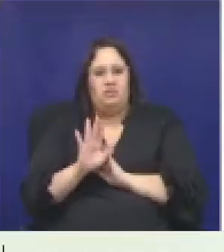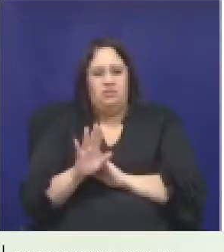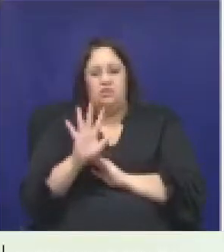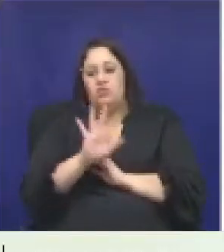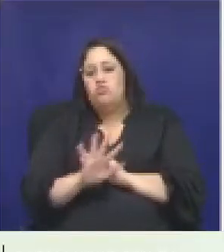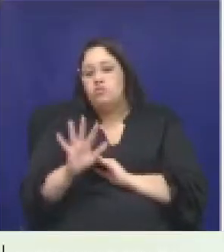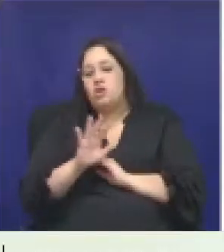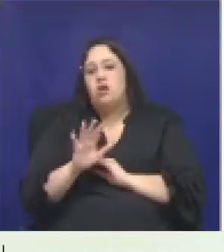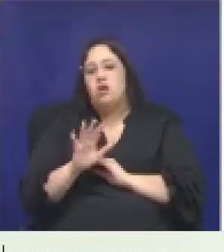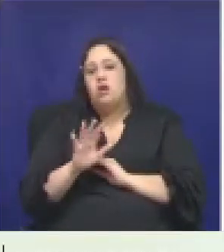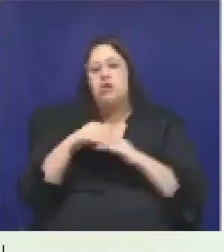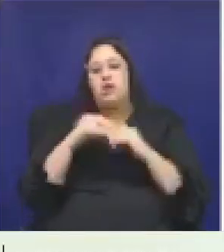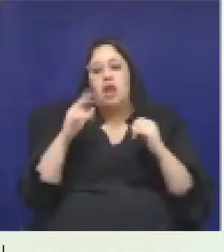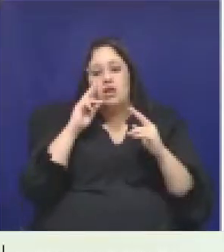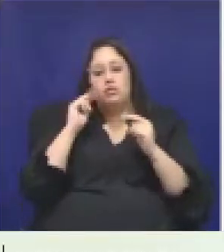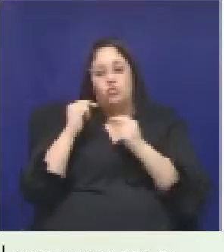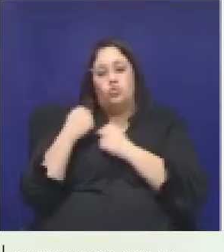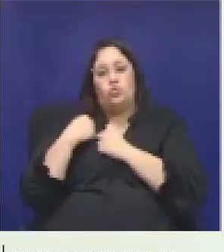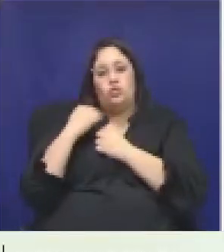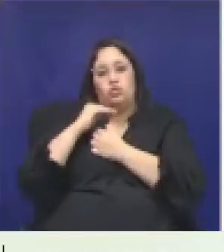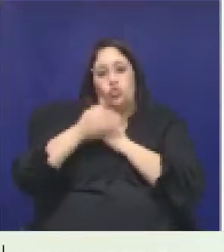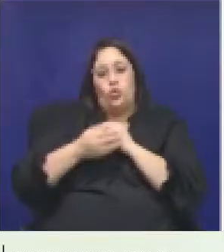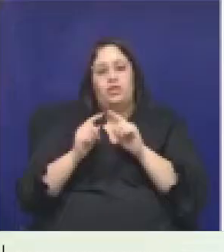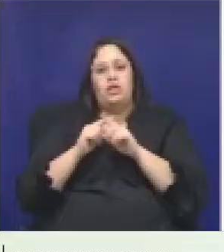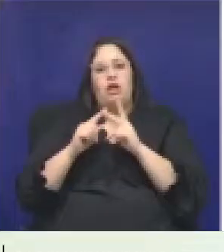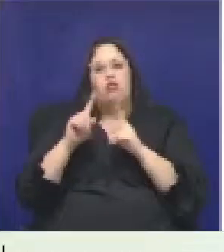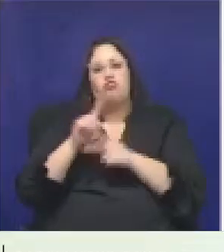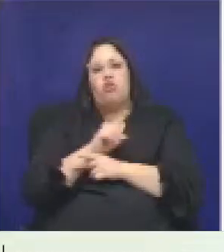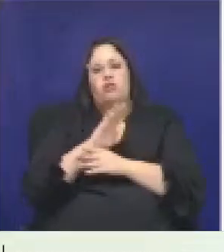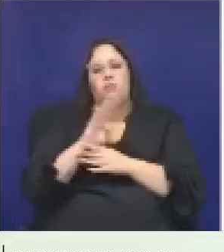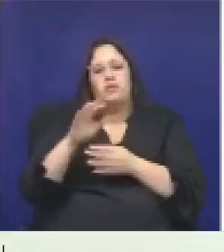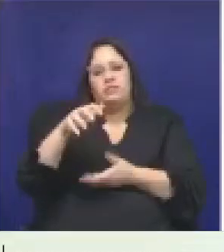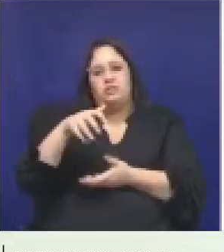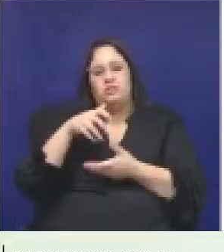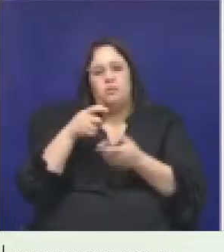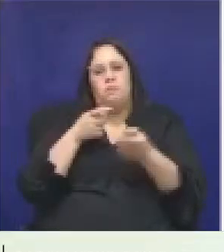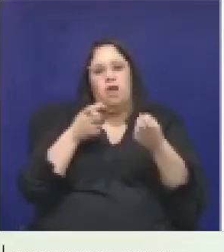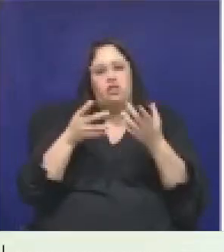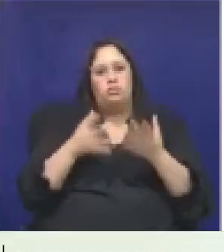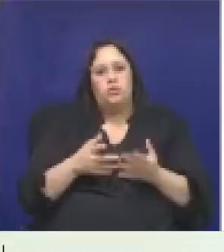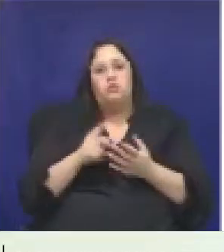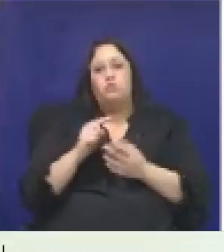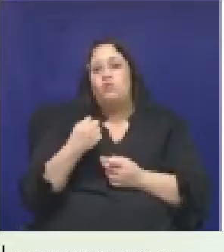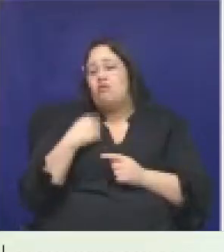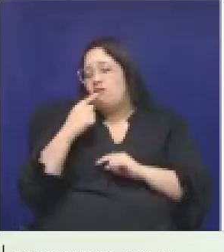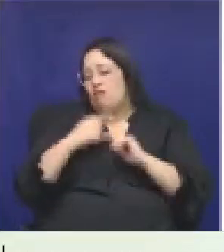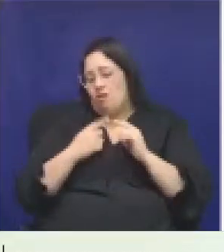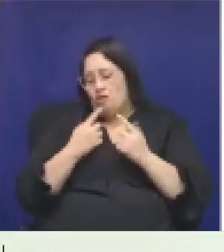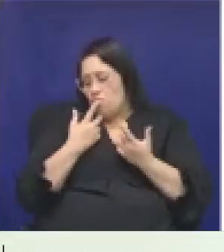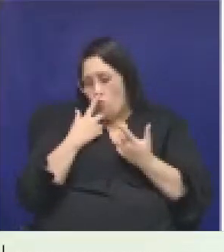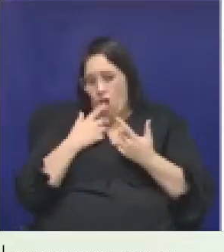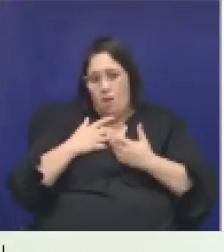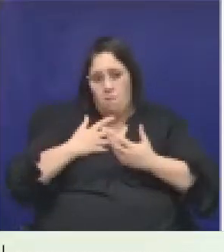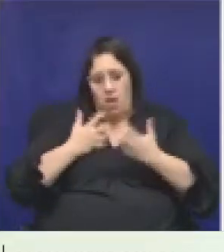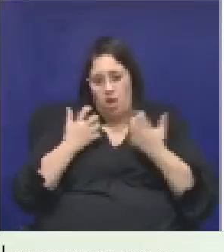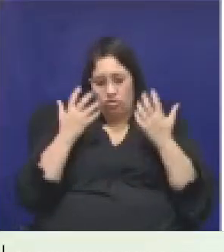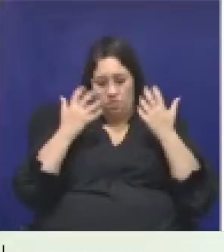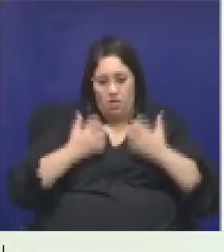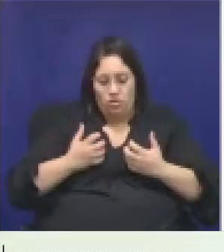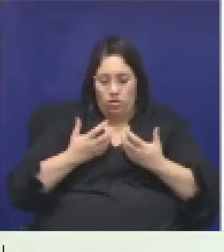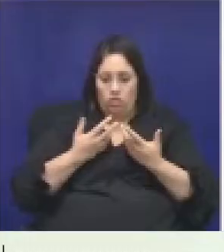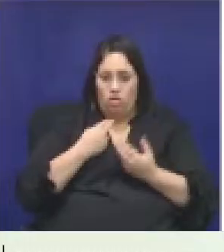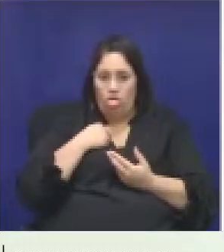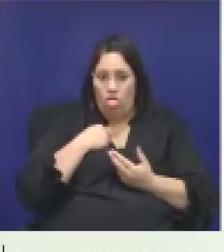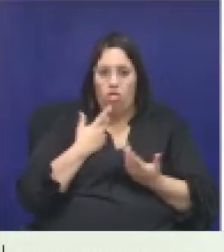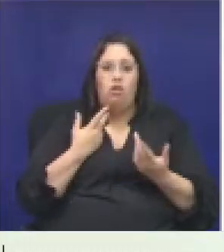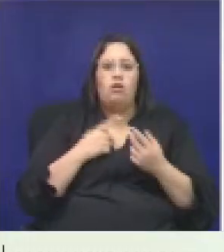around cybersecurity and database management, another weakness that one cannot take seriously with a stretched budget. Stats SA would